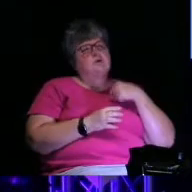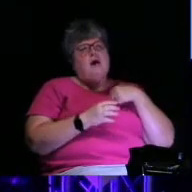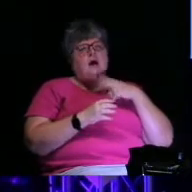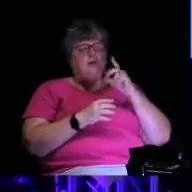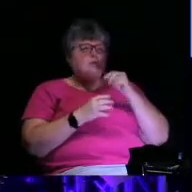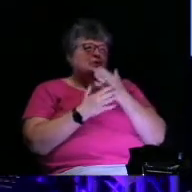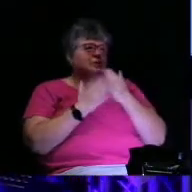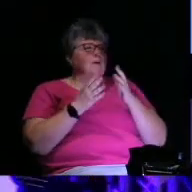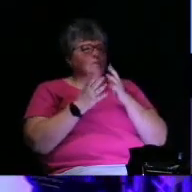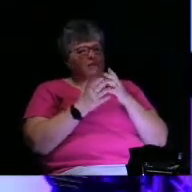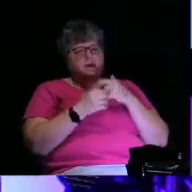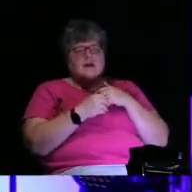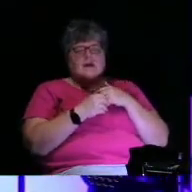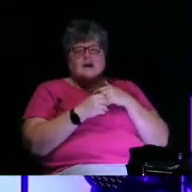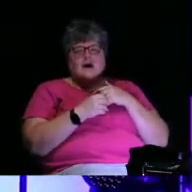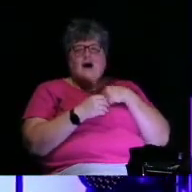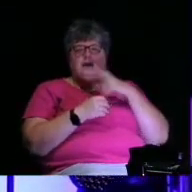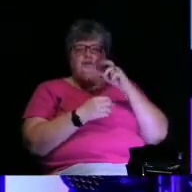guys do. I dumped her.